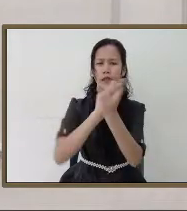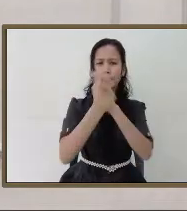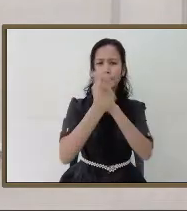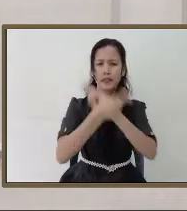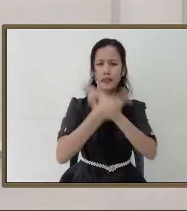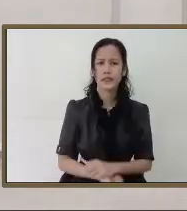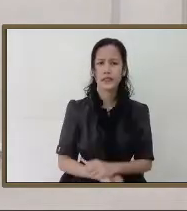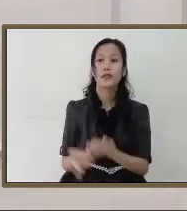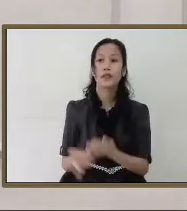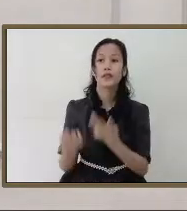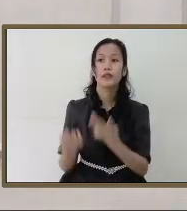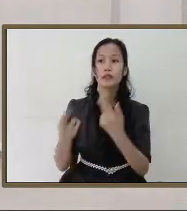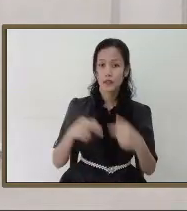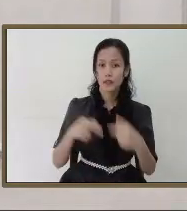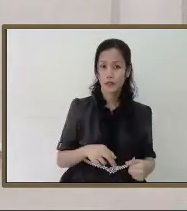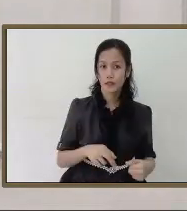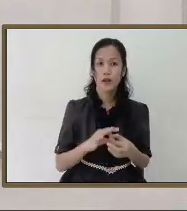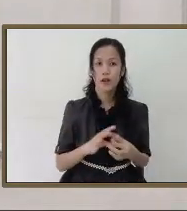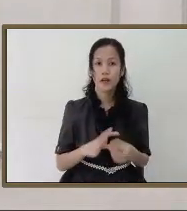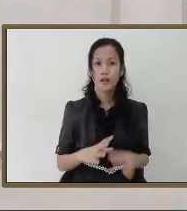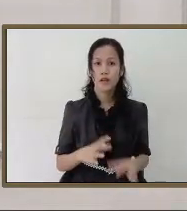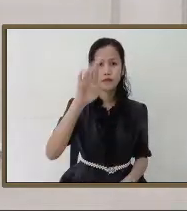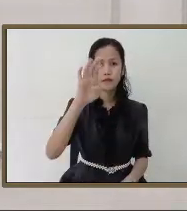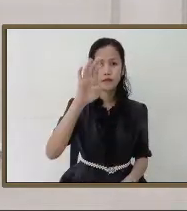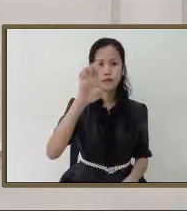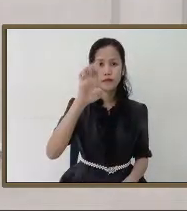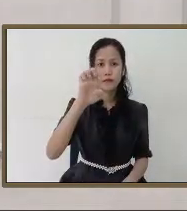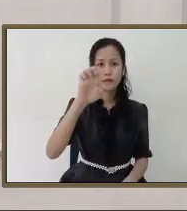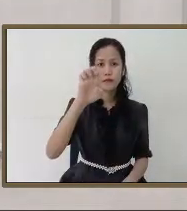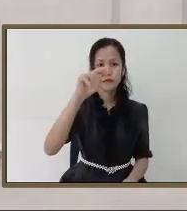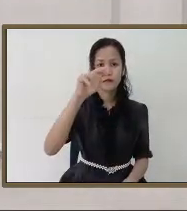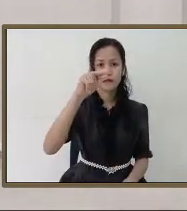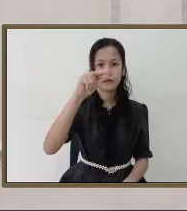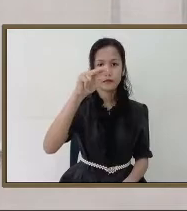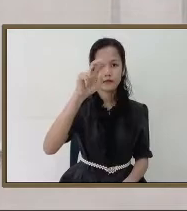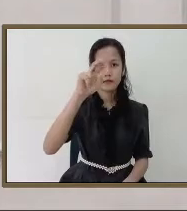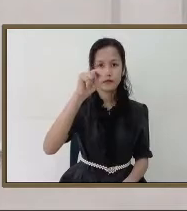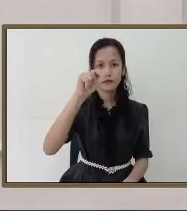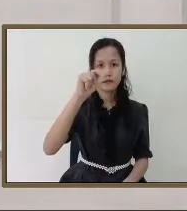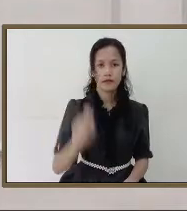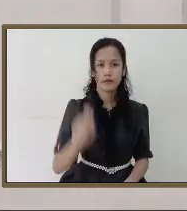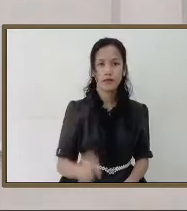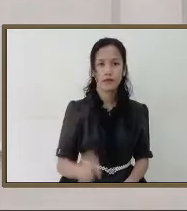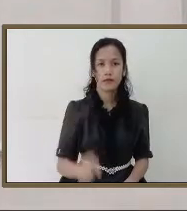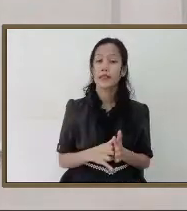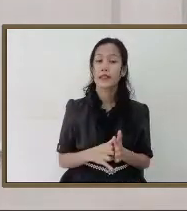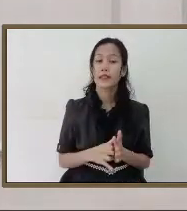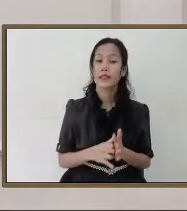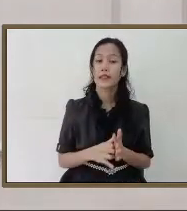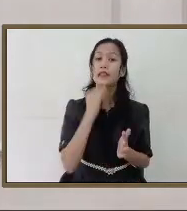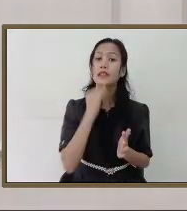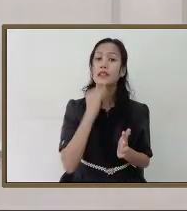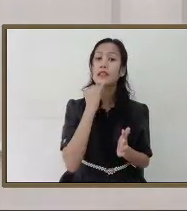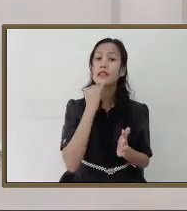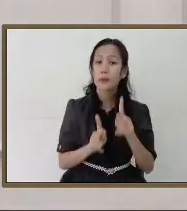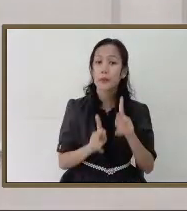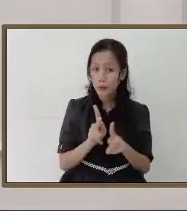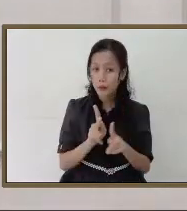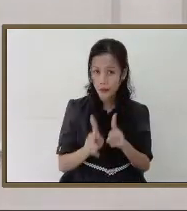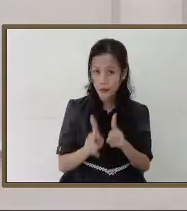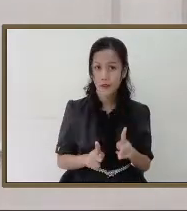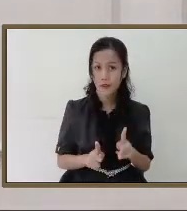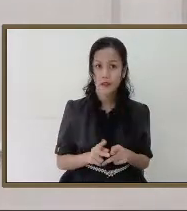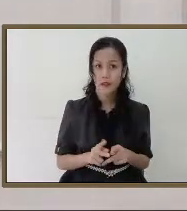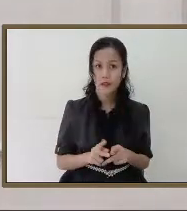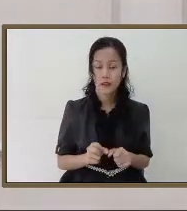po, ang pinaka-subject po ng book is the return of the remnant. At yung remnant na po yan is,